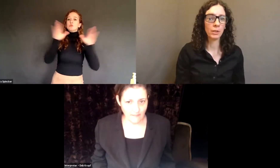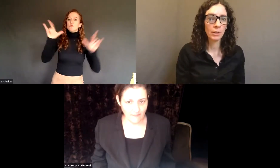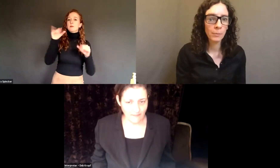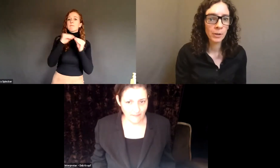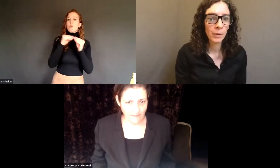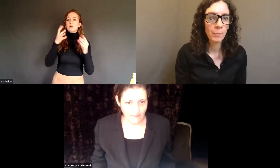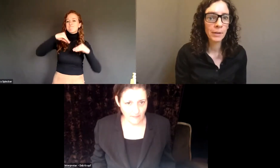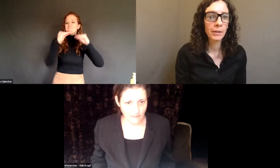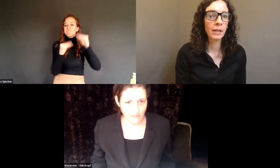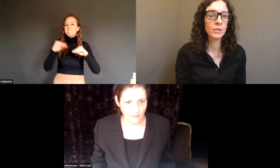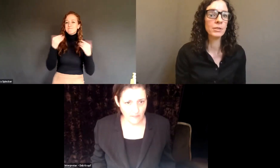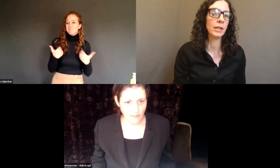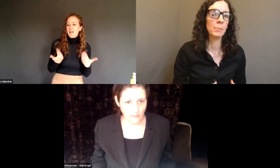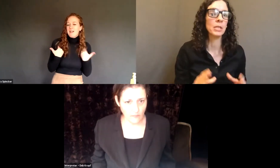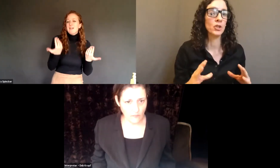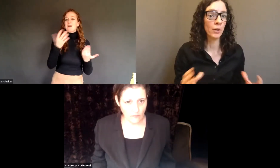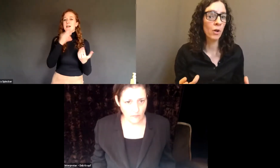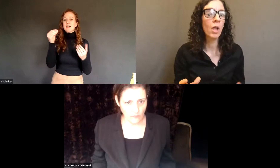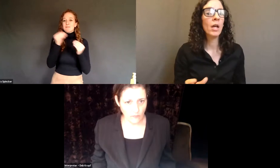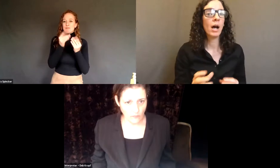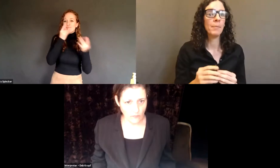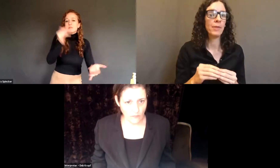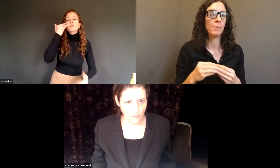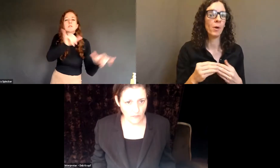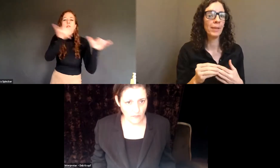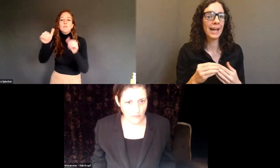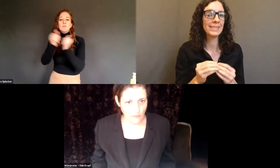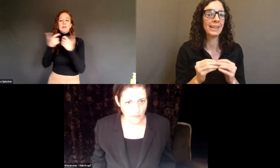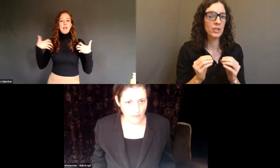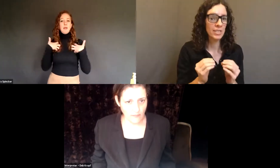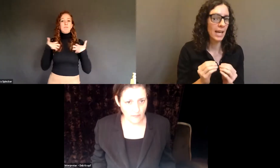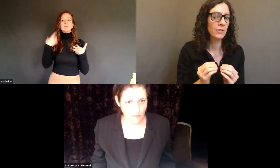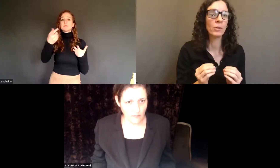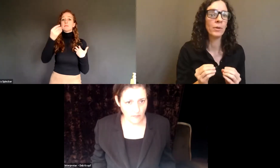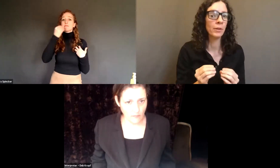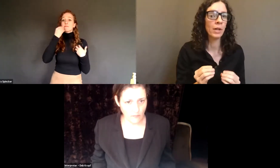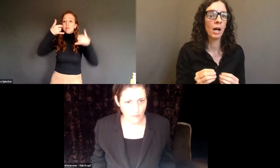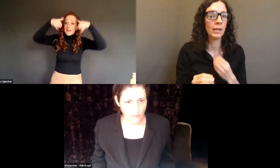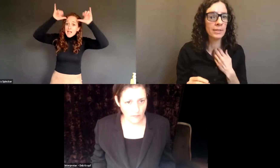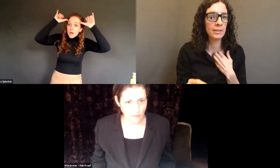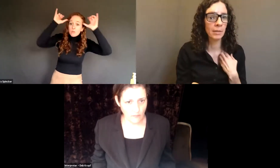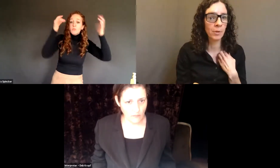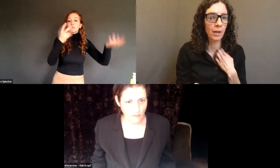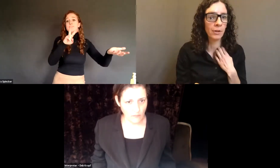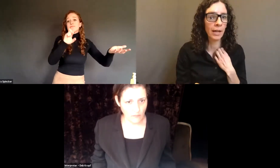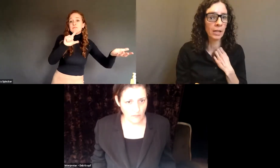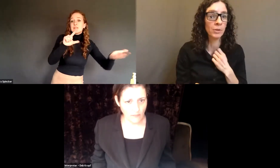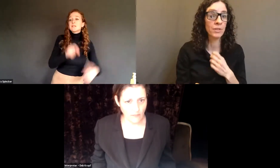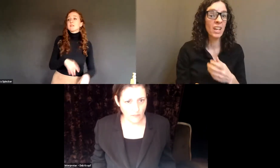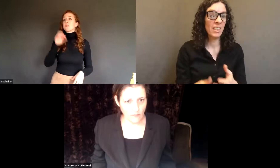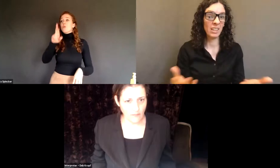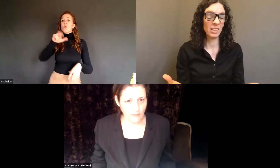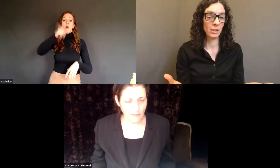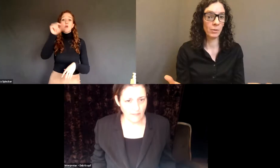not particularly familiar with, but algae and kelps in general, they're more plastic and just tender when they're young. And it's the same with other